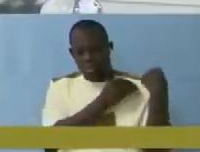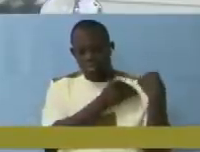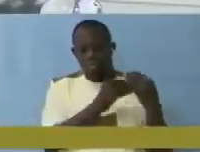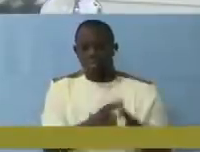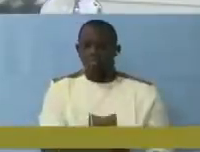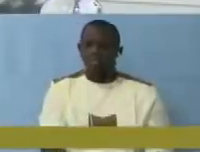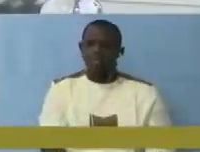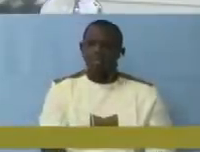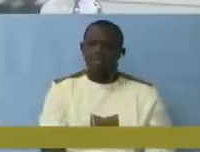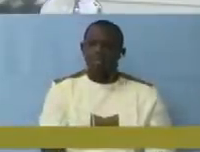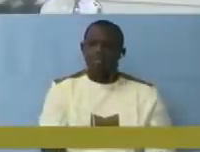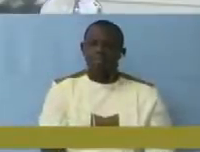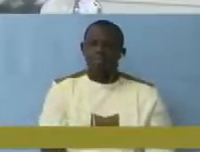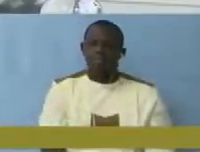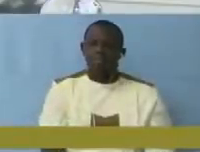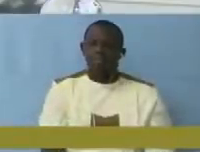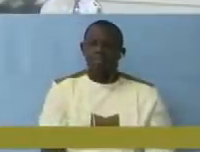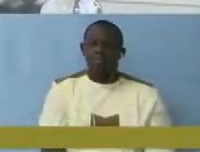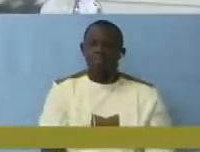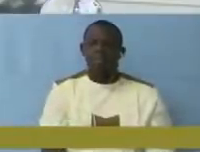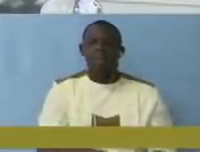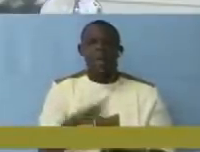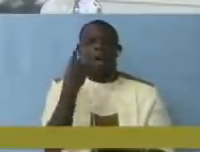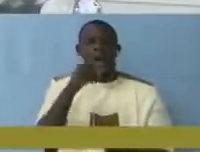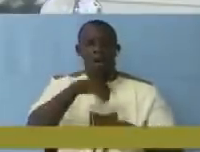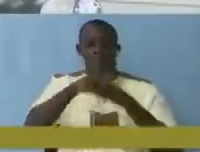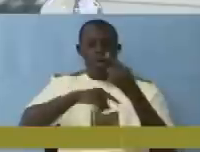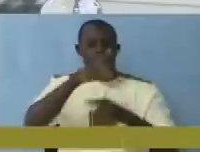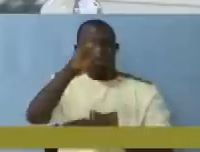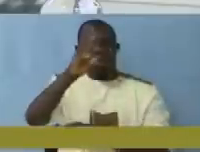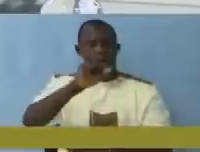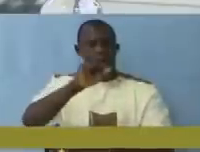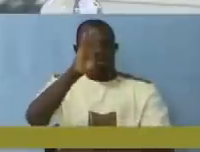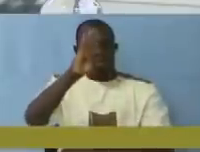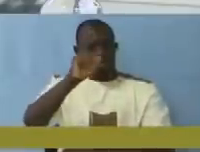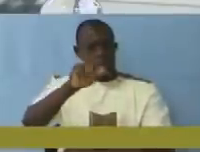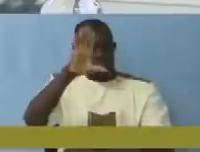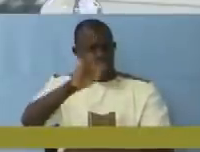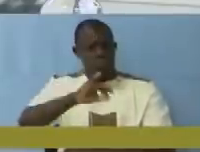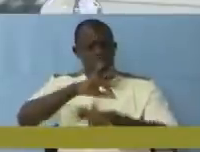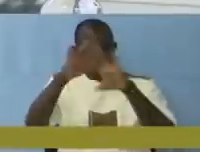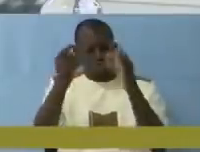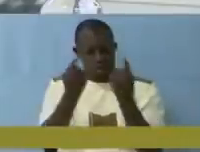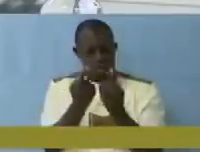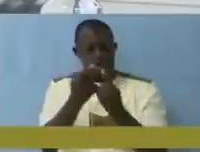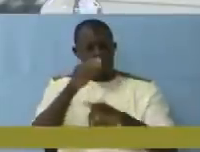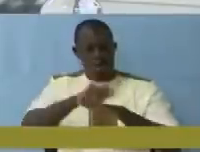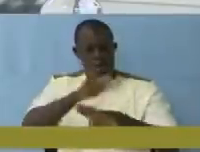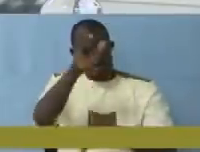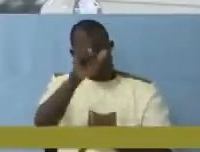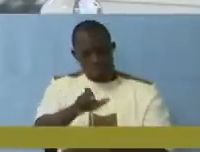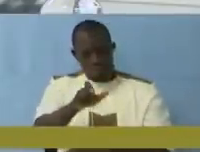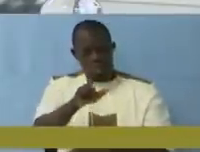being dealt with by Daba himself? Is he wrong in saying that?